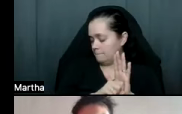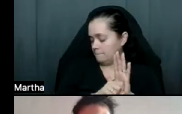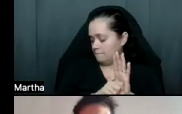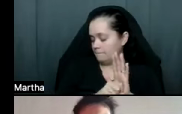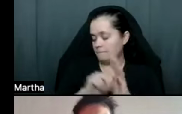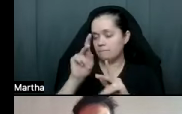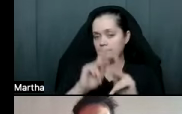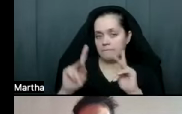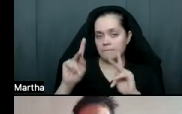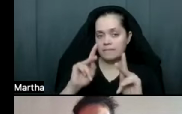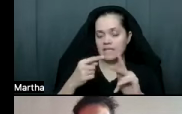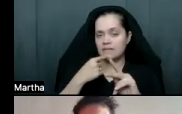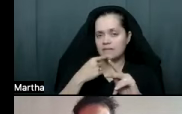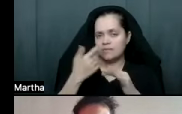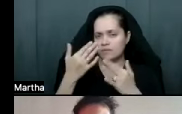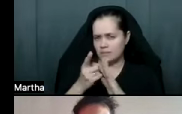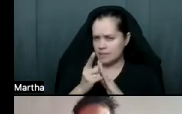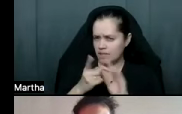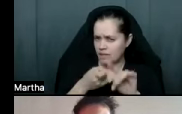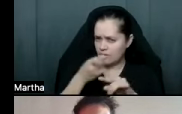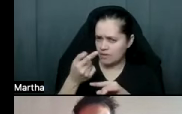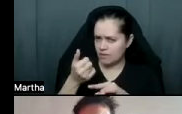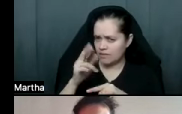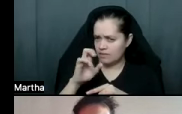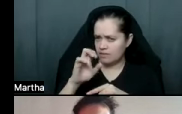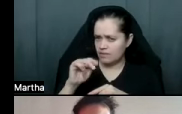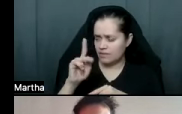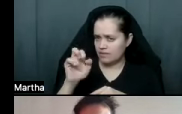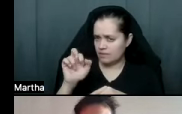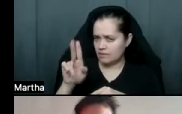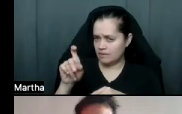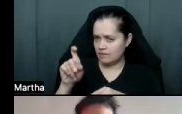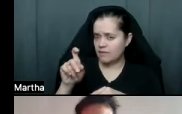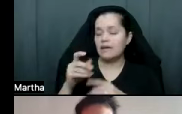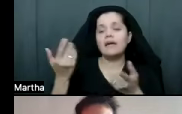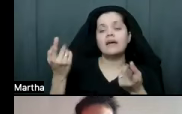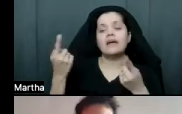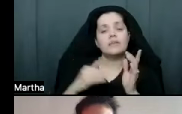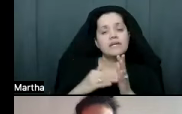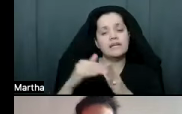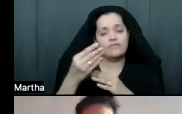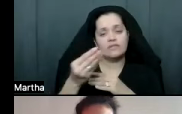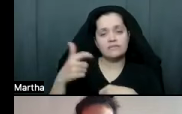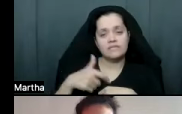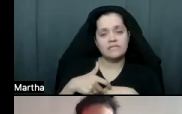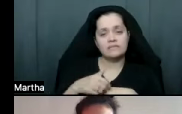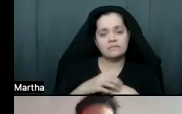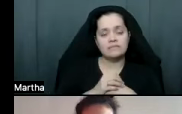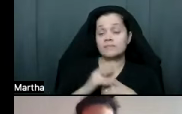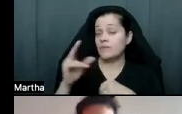people would say, "Wait a minute, are you Garrison Keillor?" Happened quite a few times.